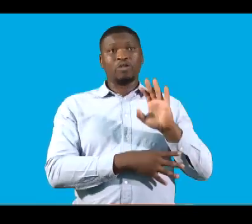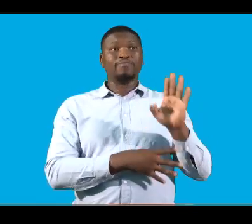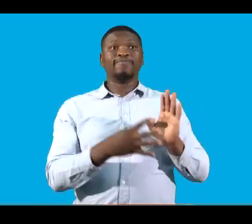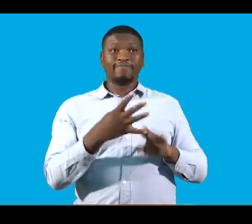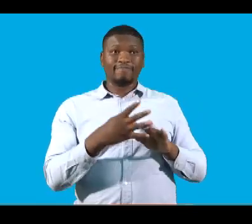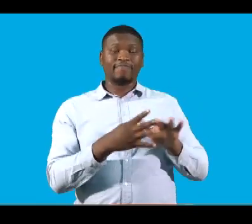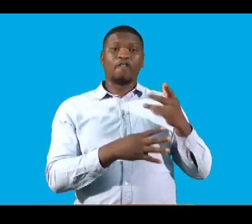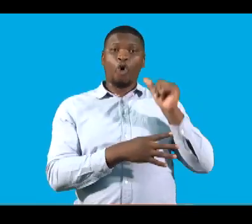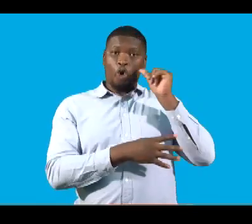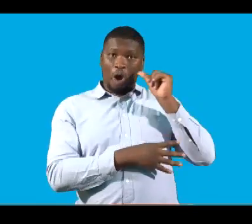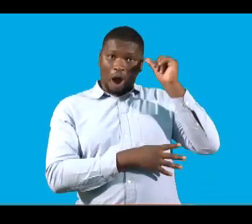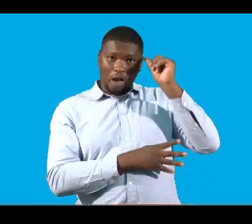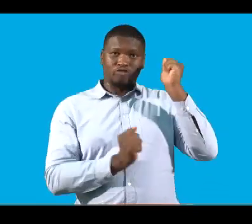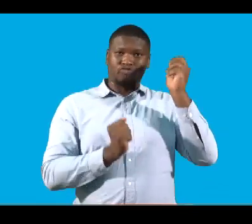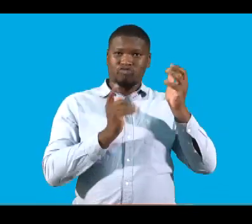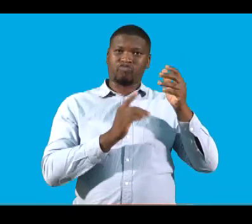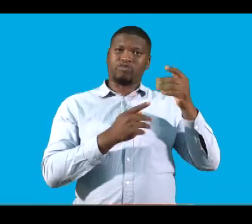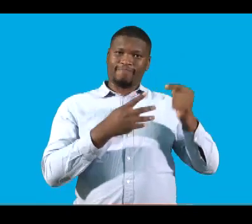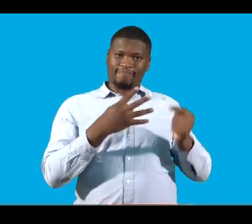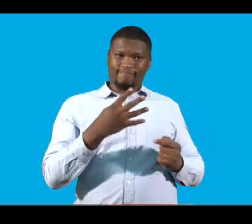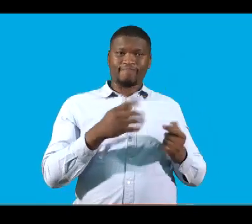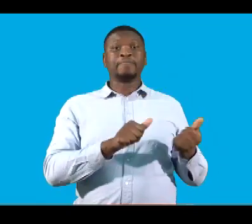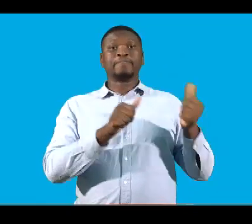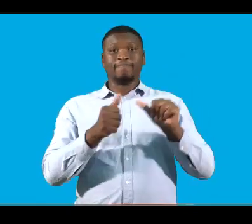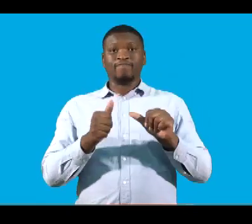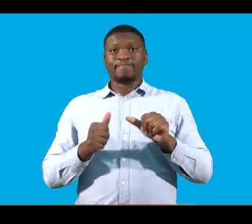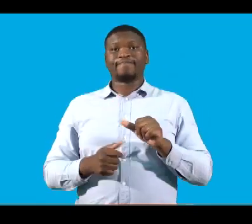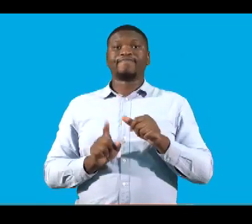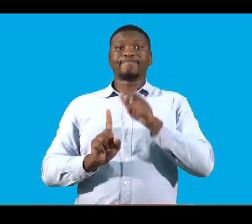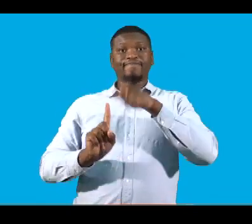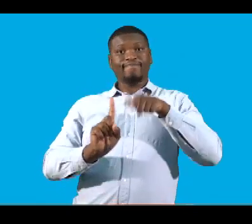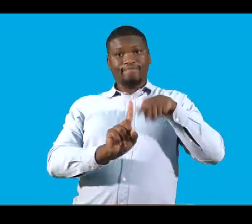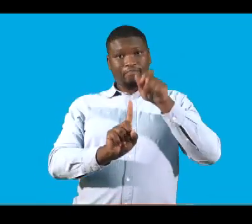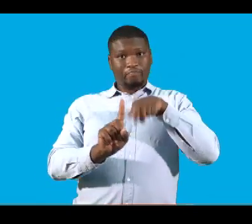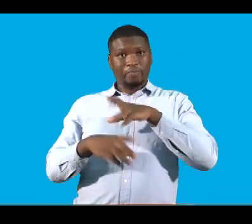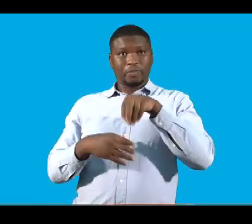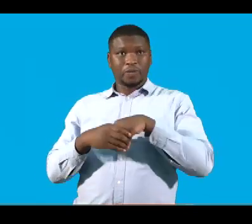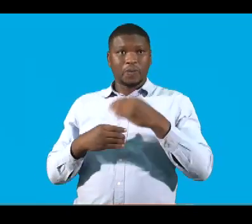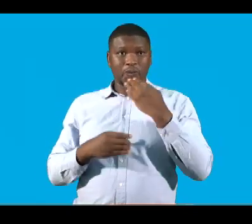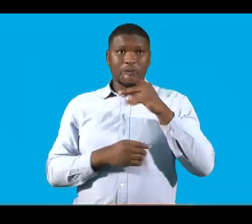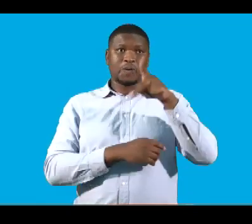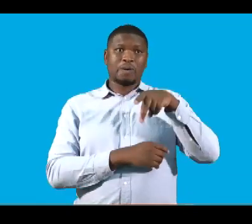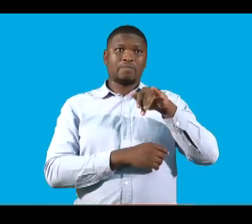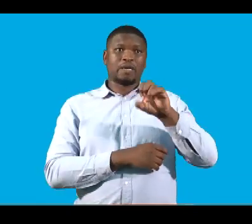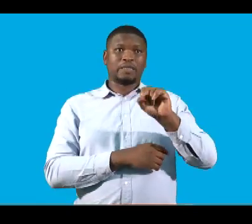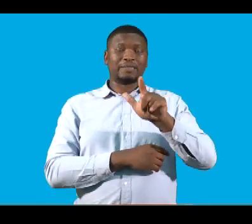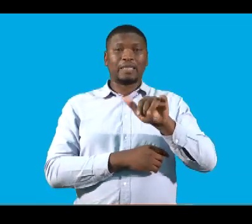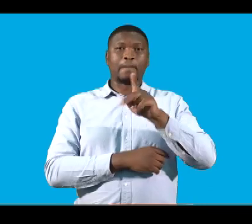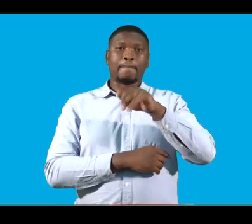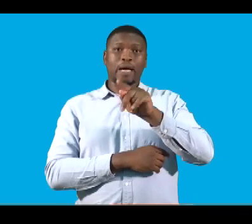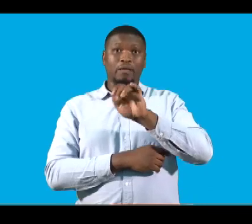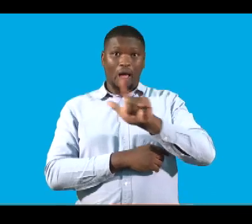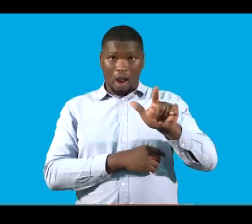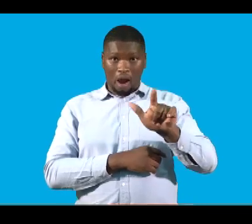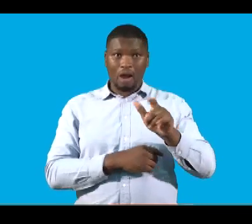telling his story from Canada to the fictional author. Then we've got a list of characters. We've got Paseen Patel, which is